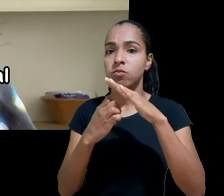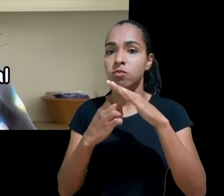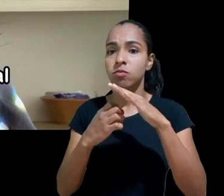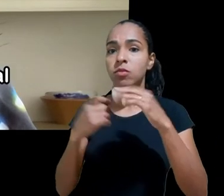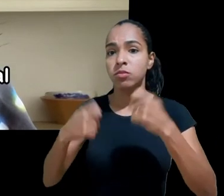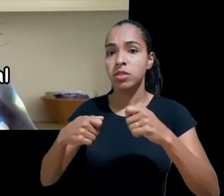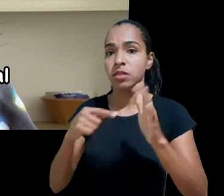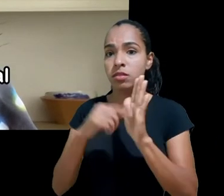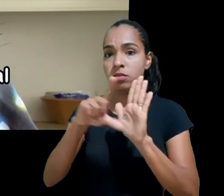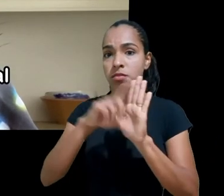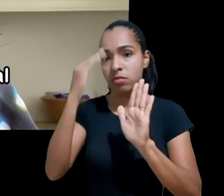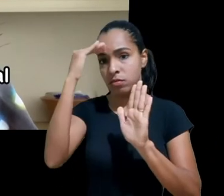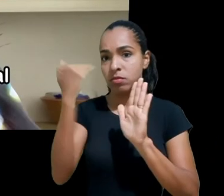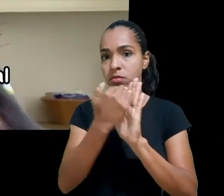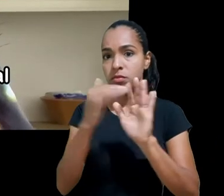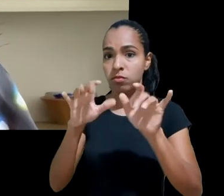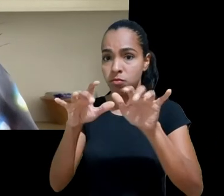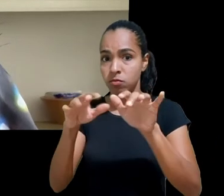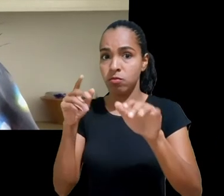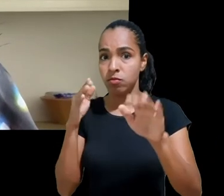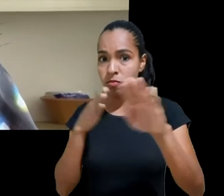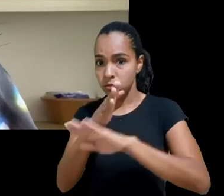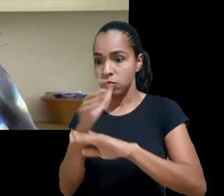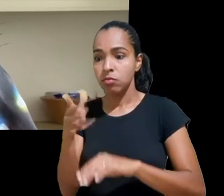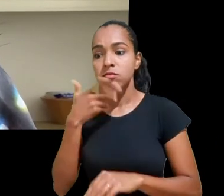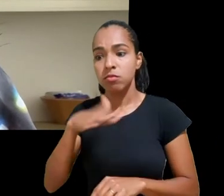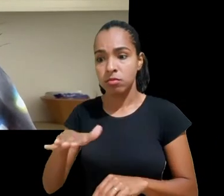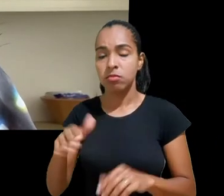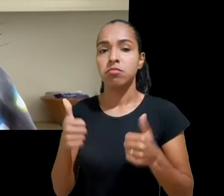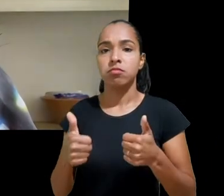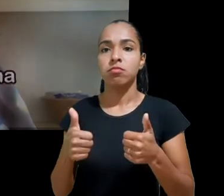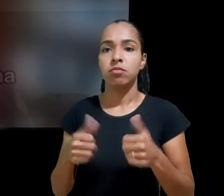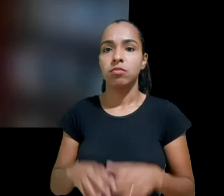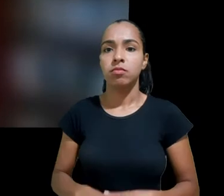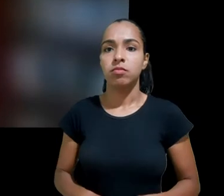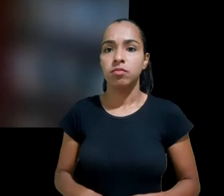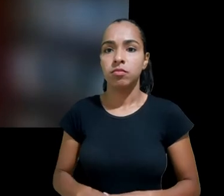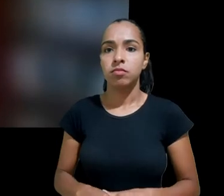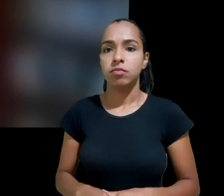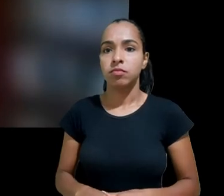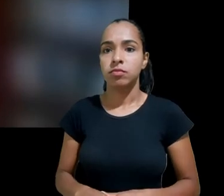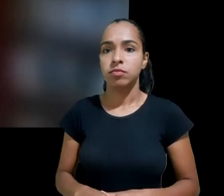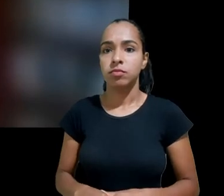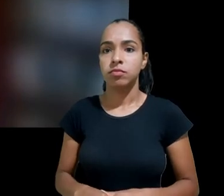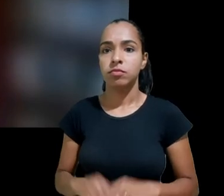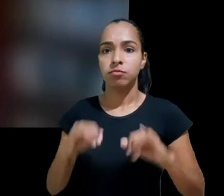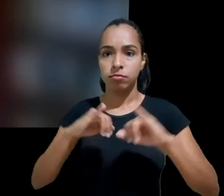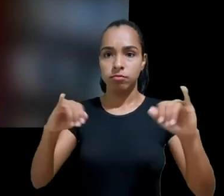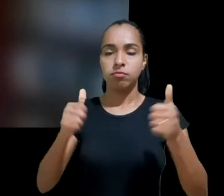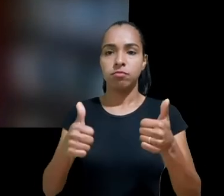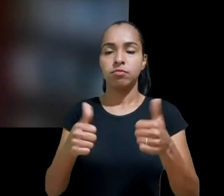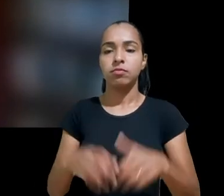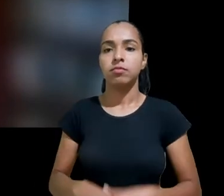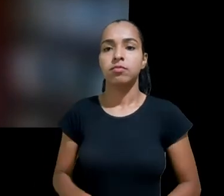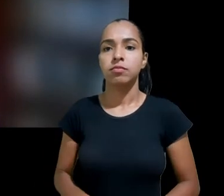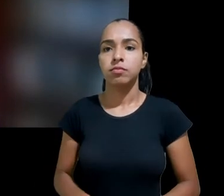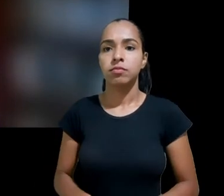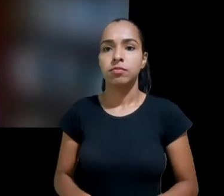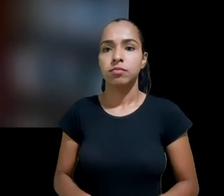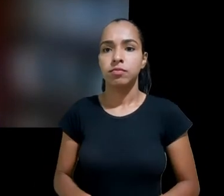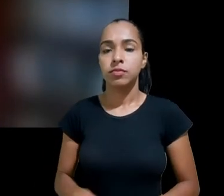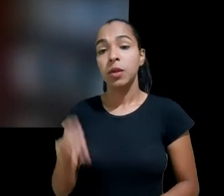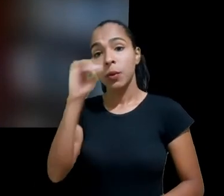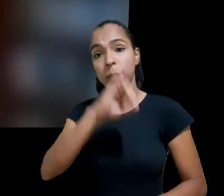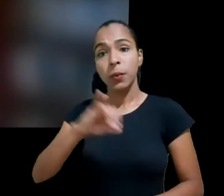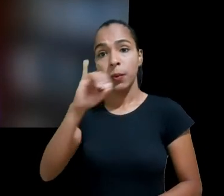world as functioning for children so that's my upbeat message for today hello my name is Sonia Livingstone at the